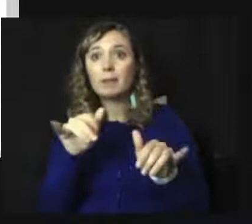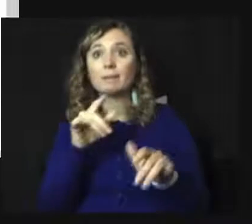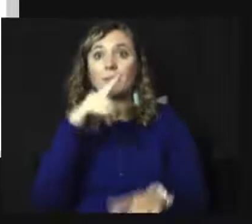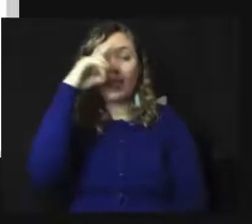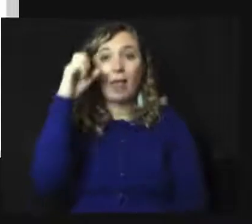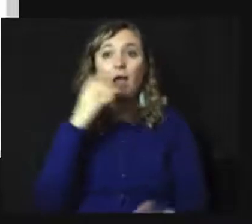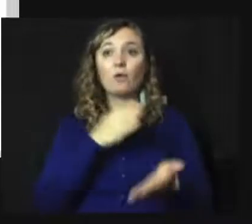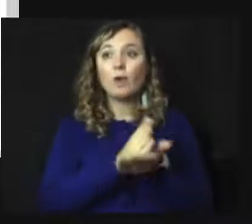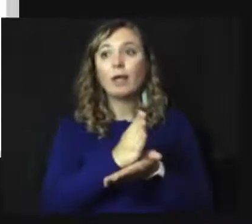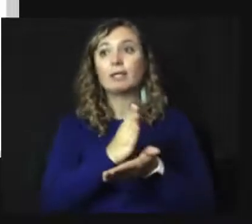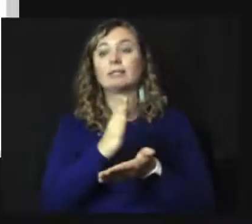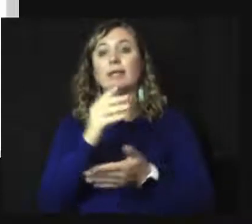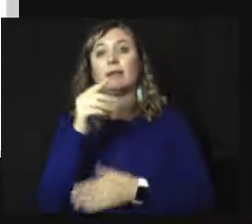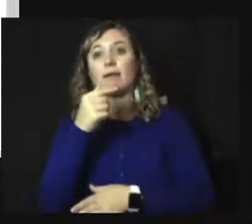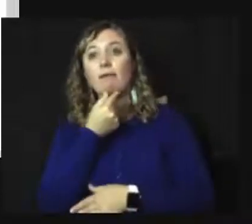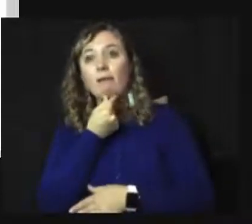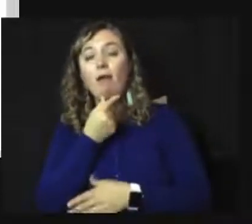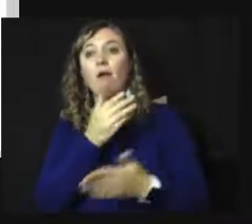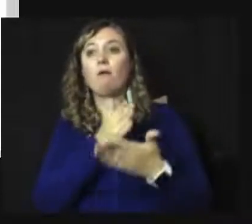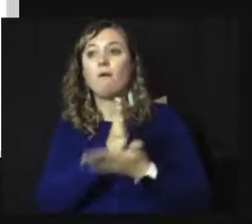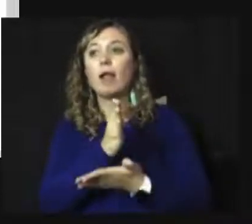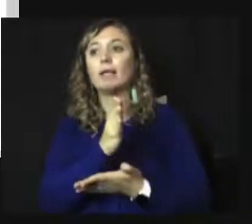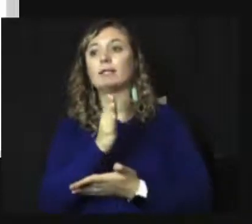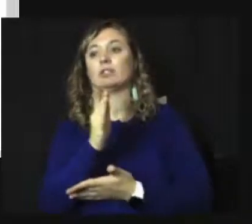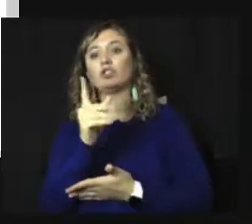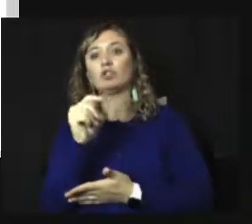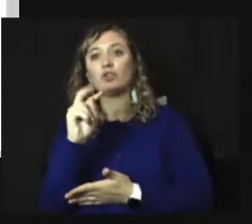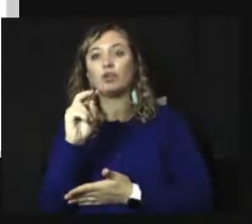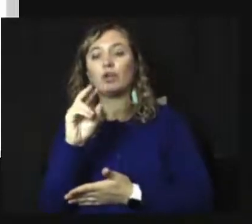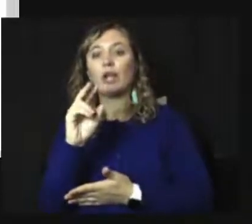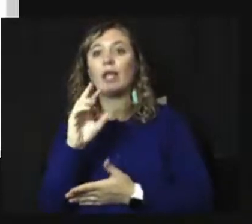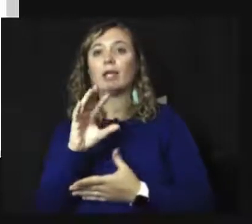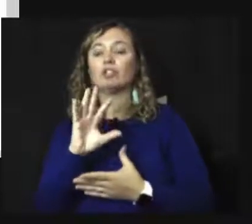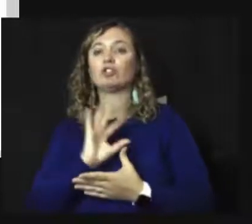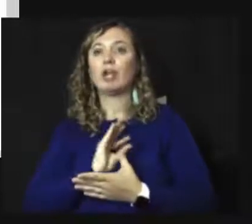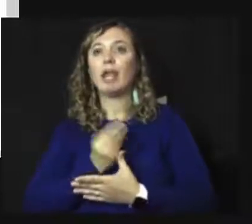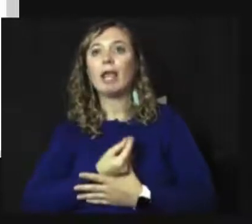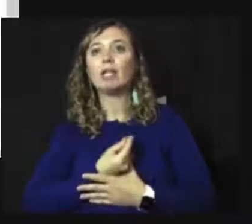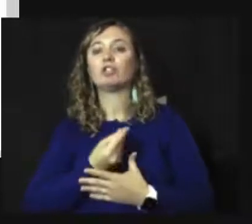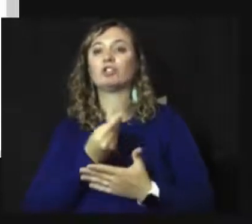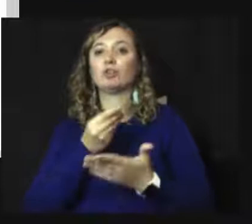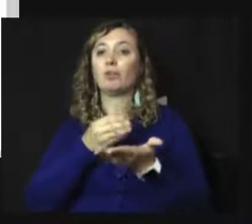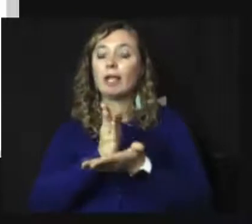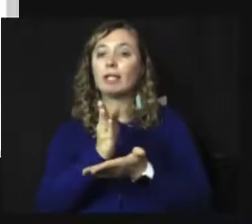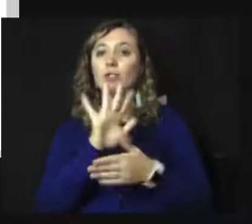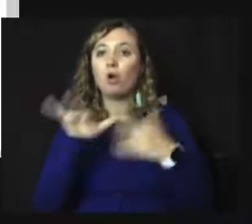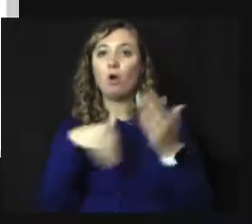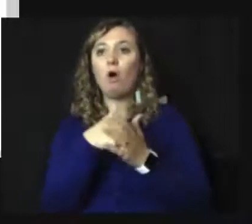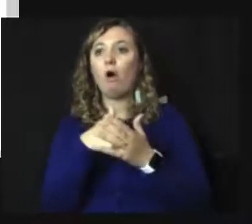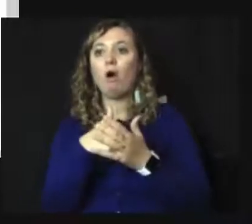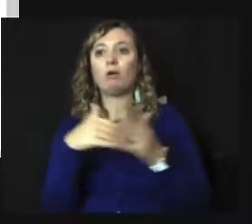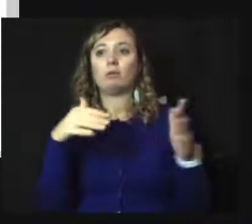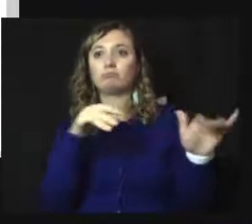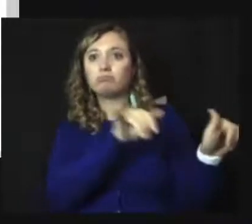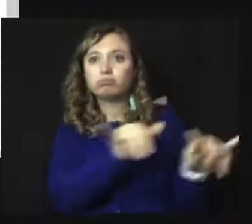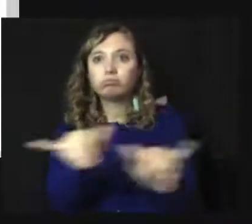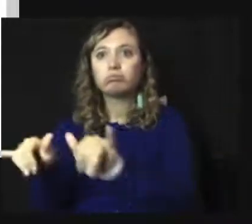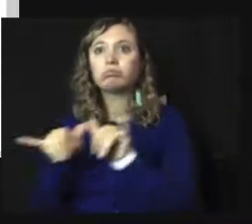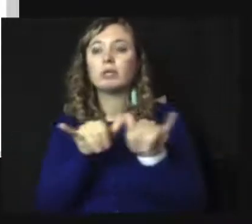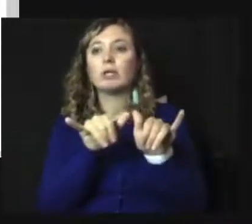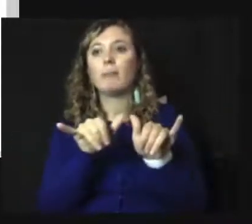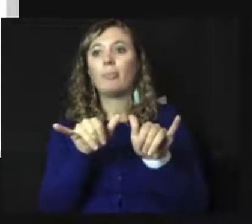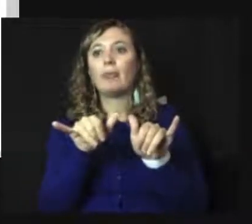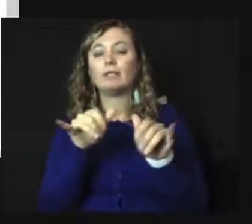and often the most marginalized people in our community really sit at the intersection of more than one of those areas.